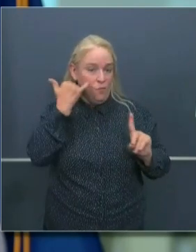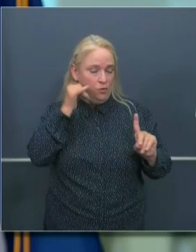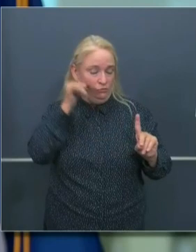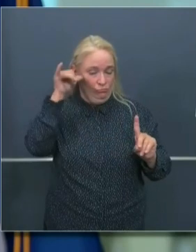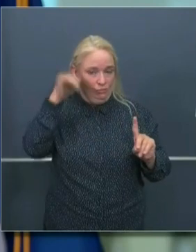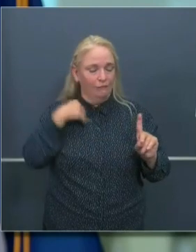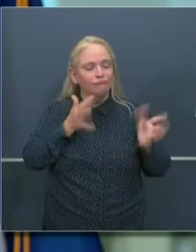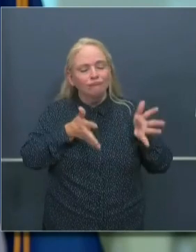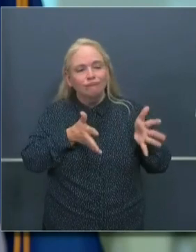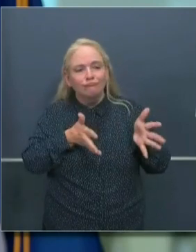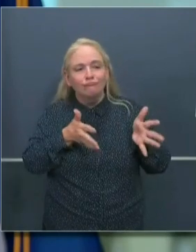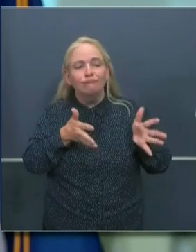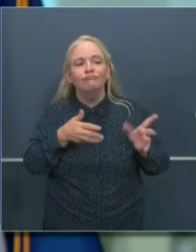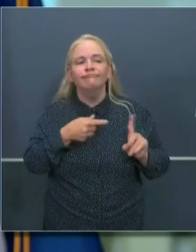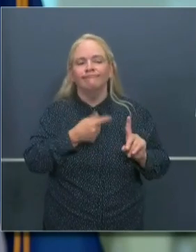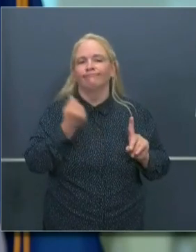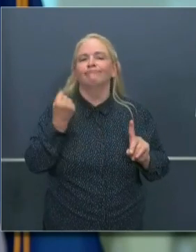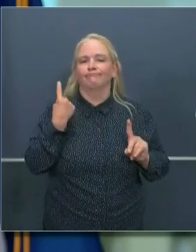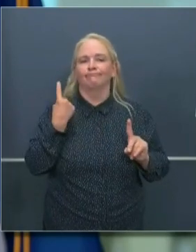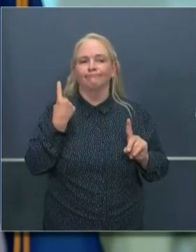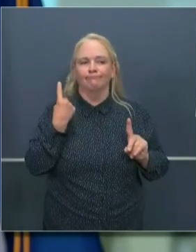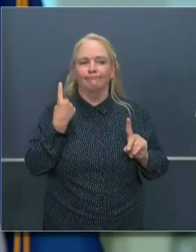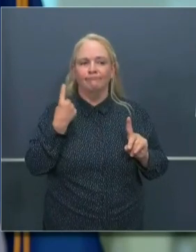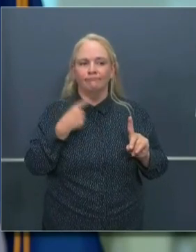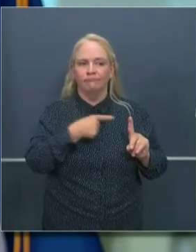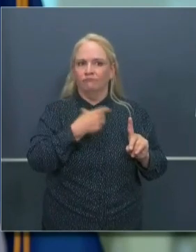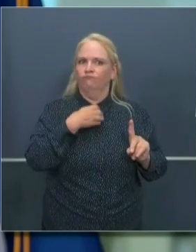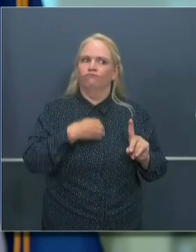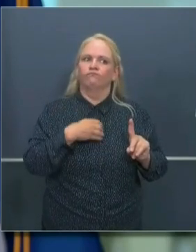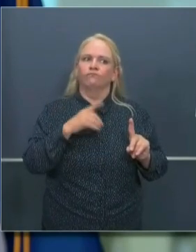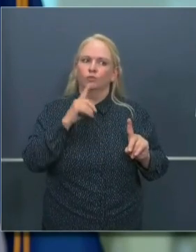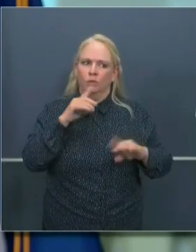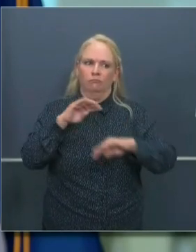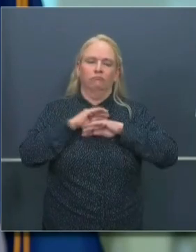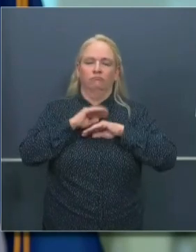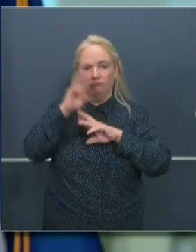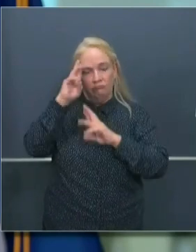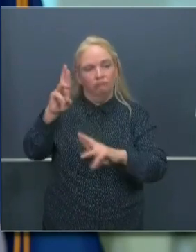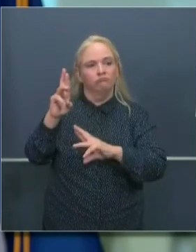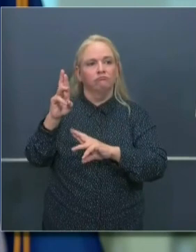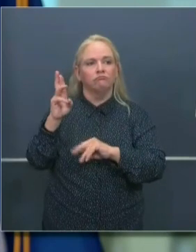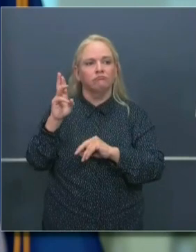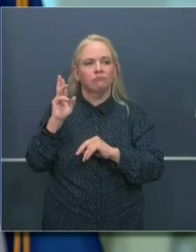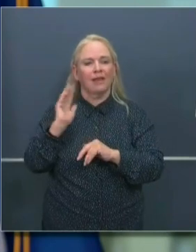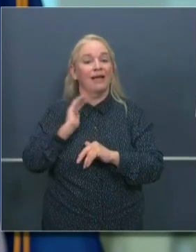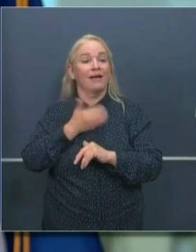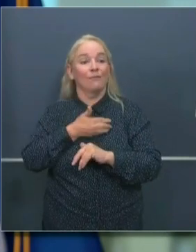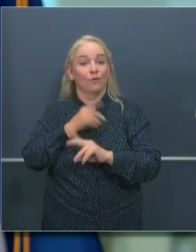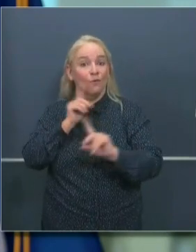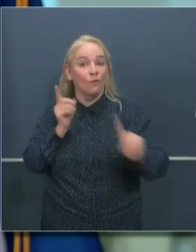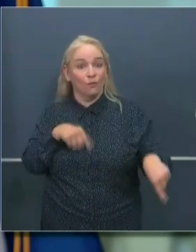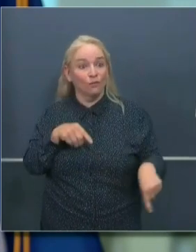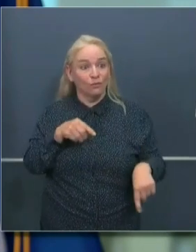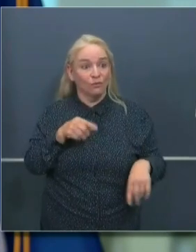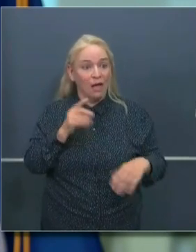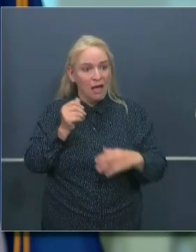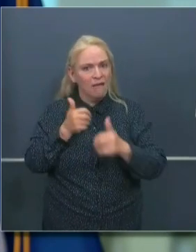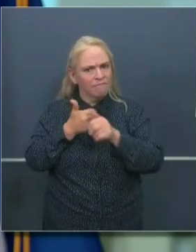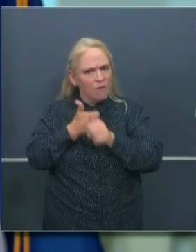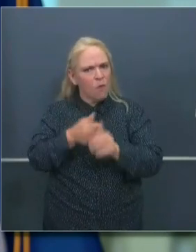her understanding of this moment, her desire to meet it, her representative responsibility as a